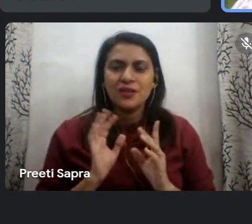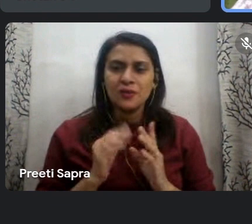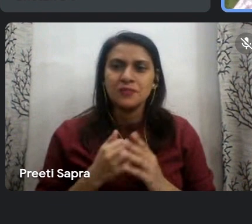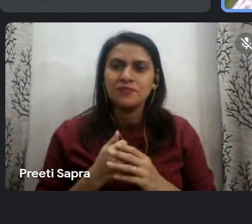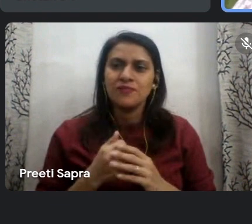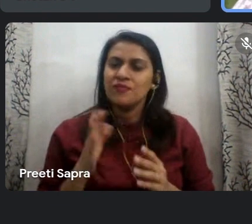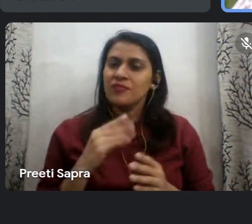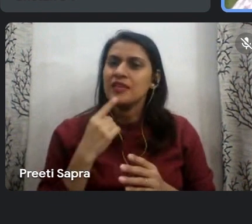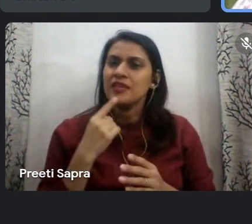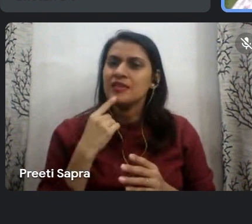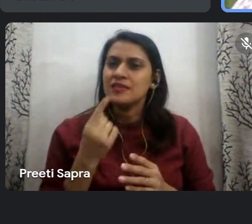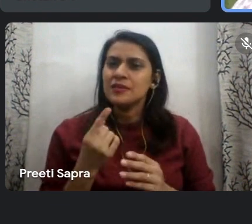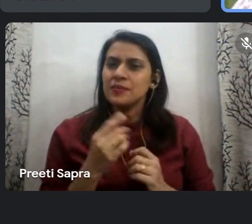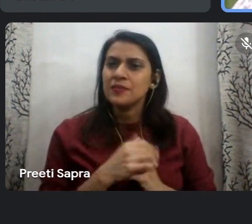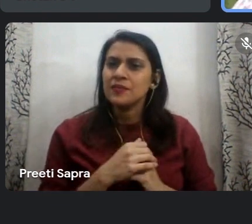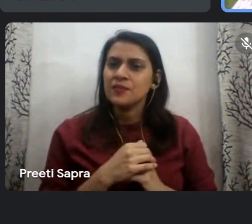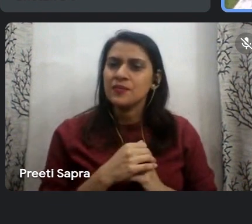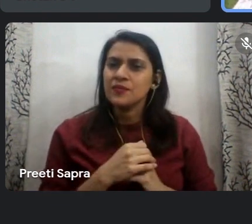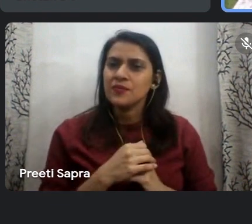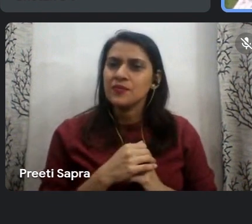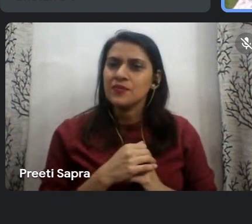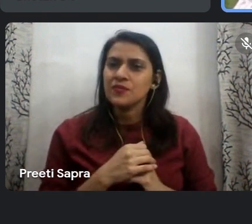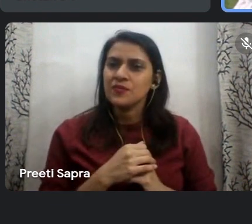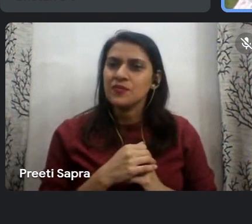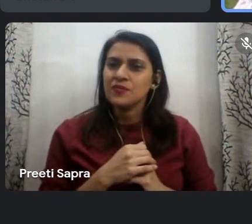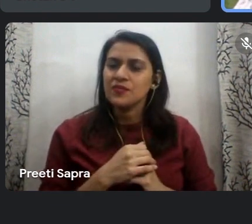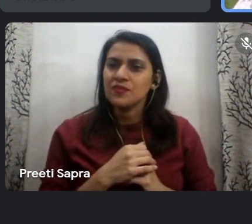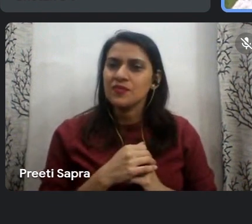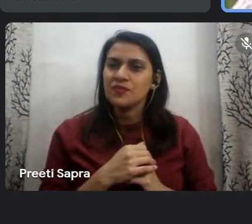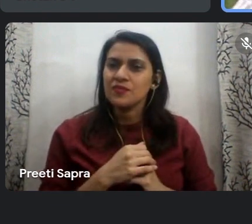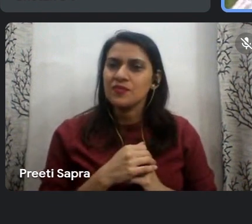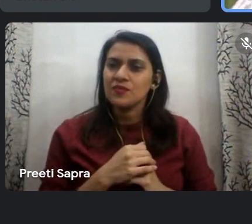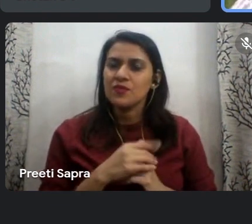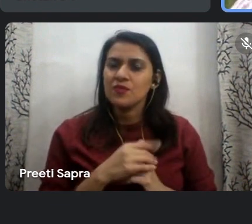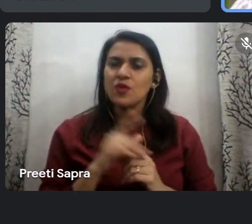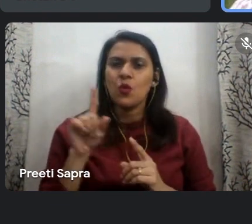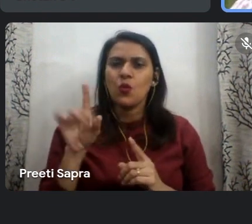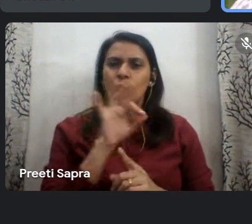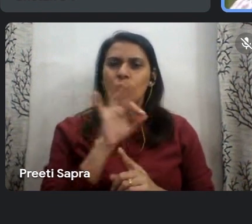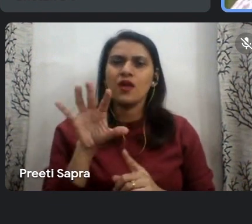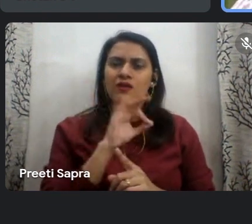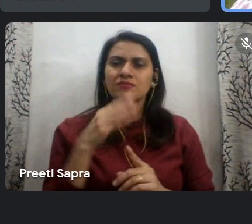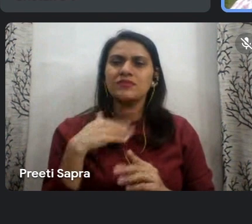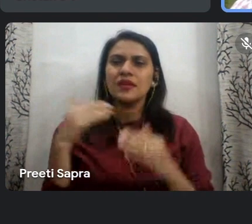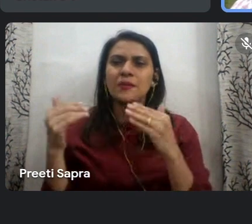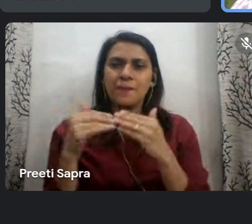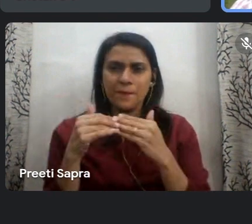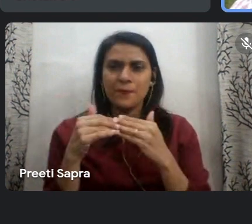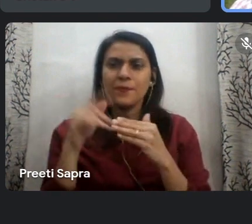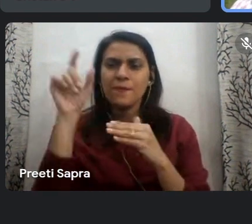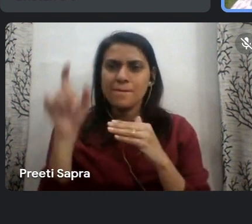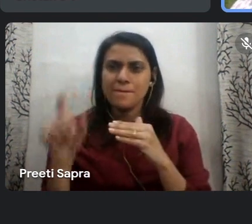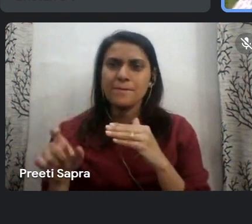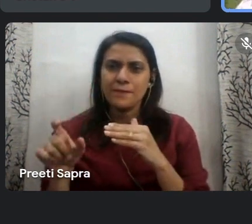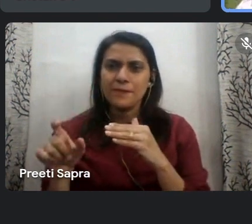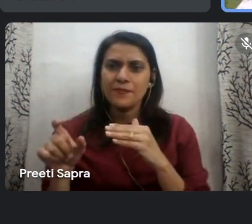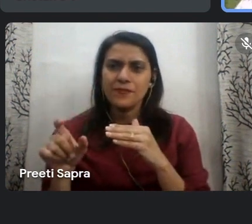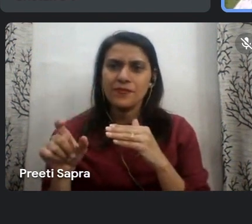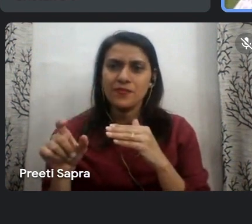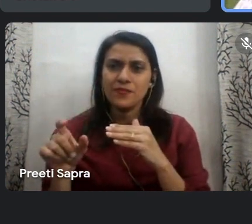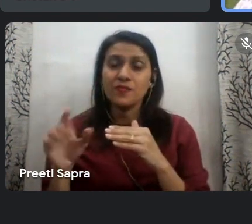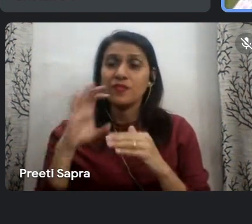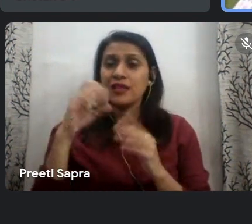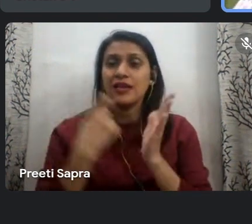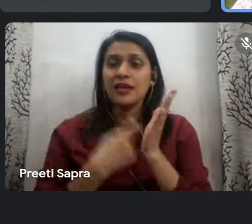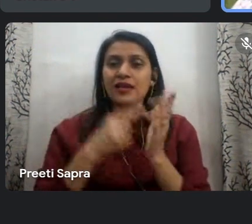telling another person who interviewed me a week ago or two, I said I think there was in Christ University,